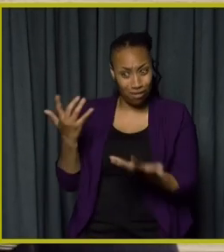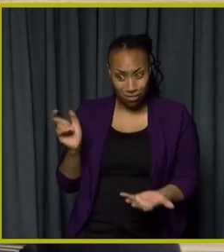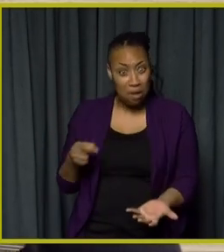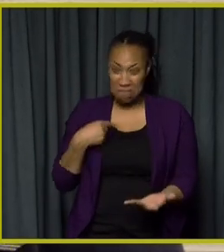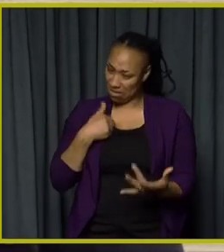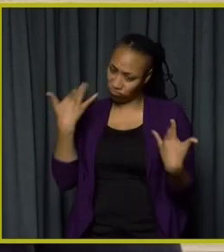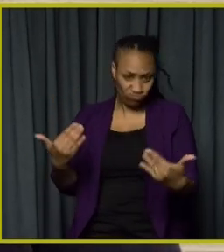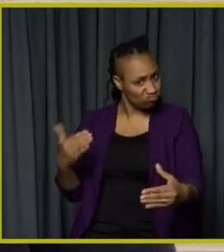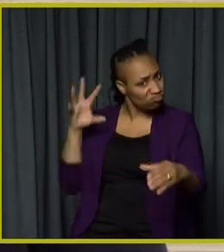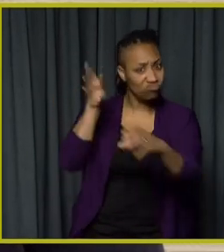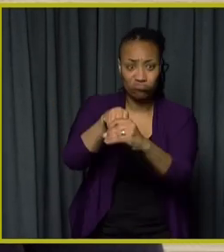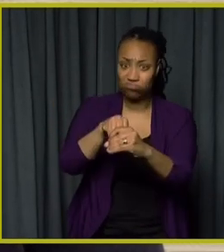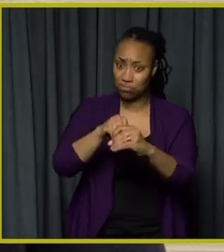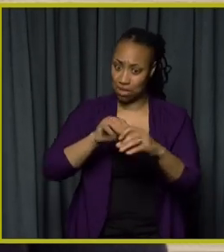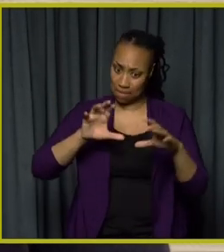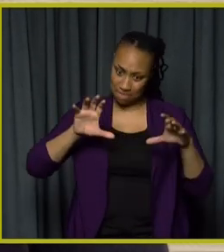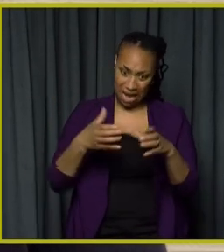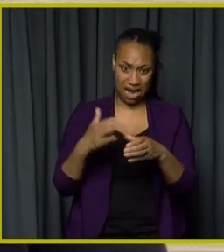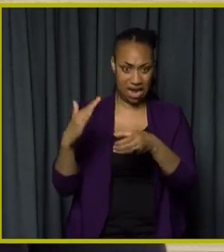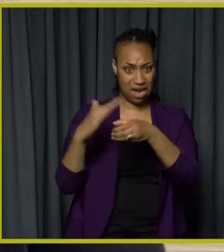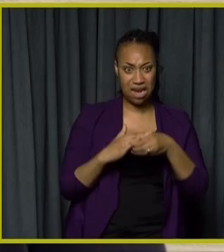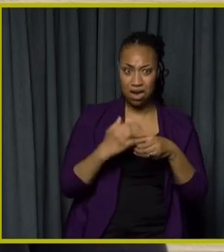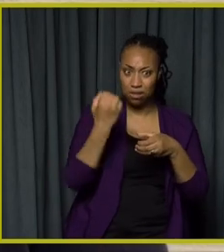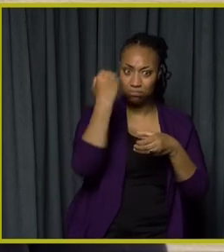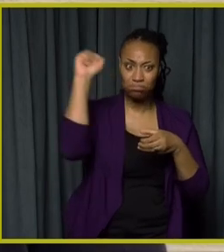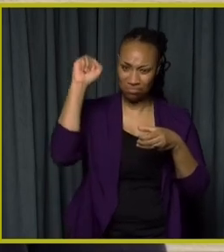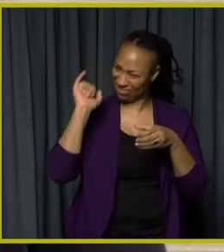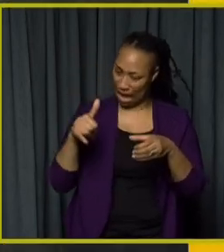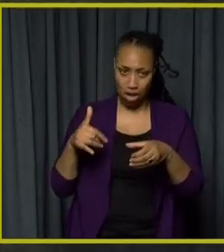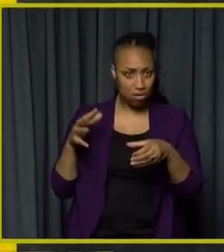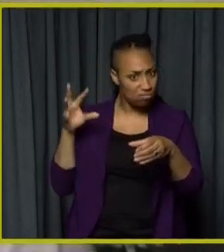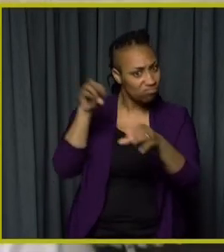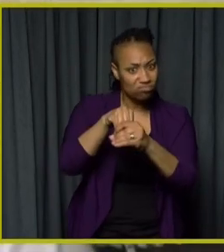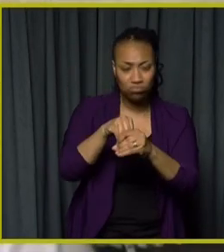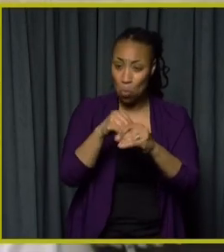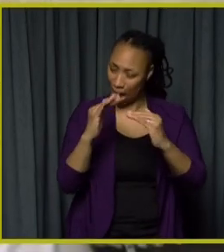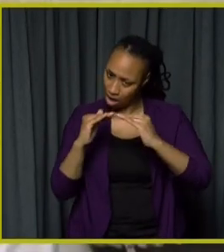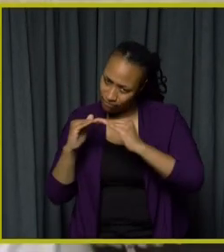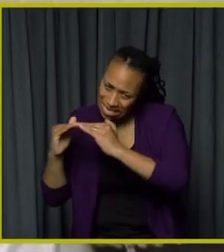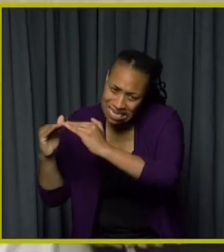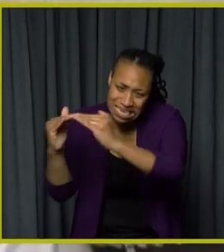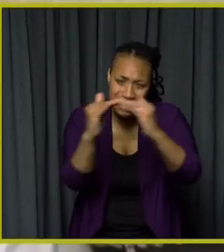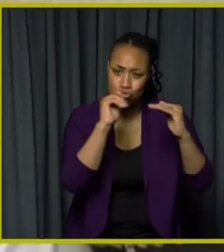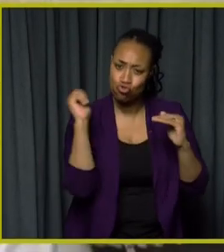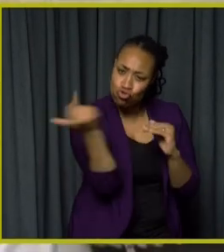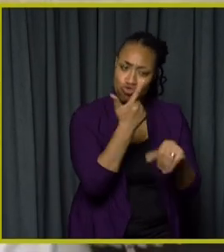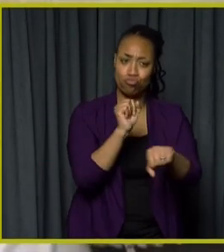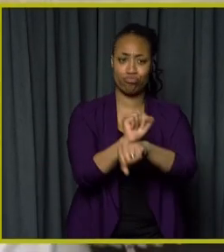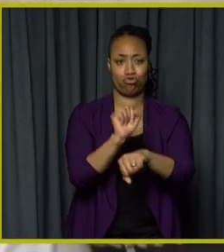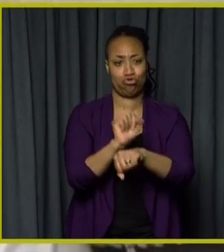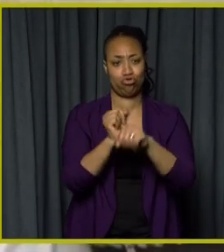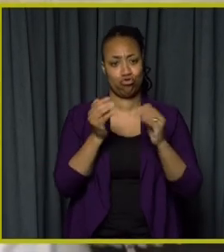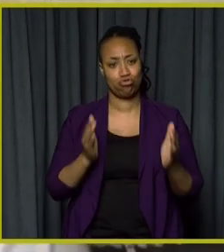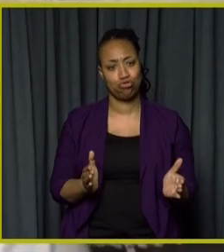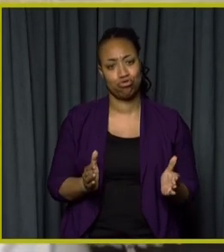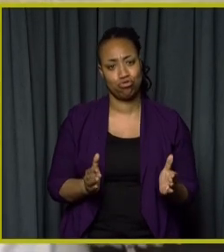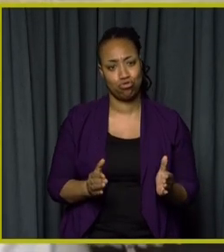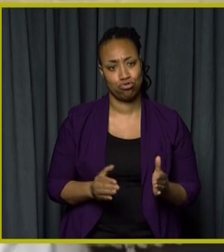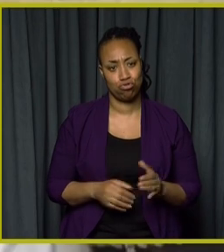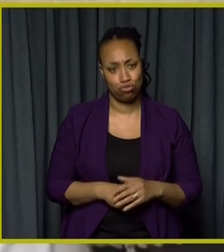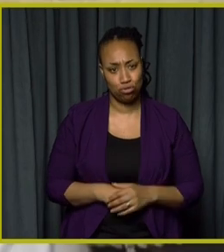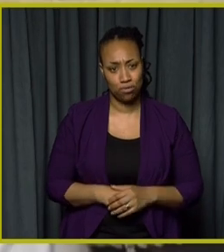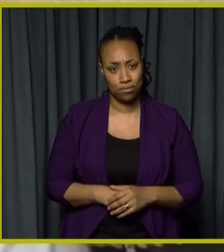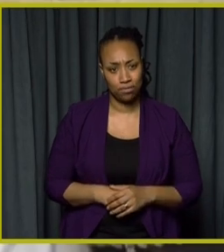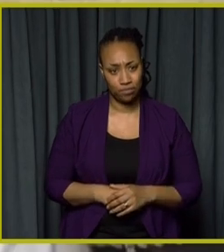moral revival, to demand fair treatment for all workers. Did you know that 98% of hospitality workers have been laid